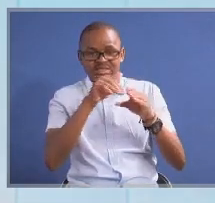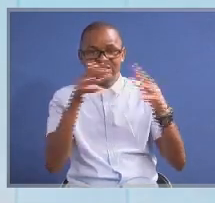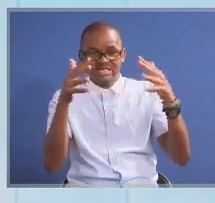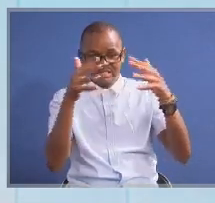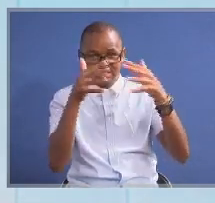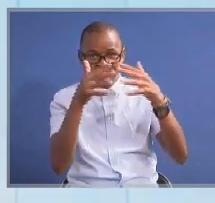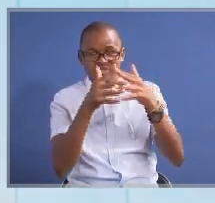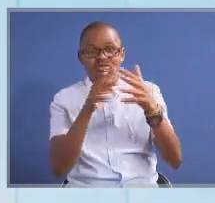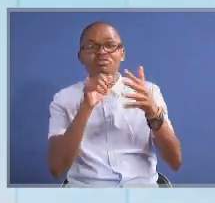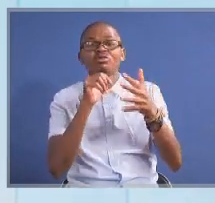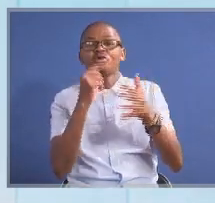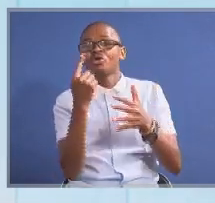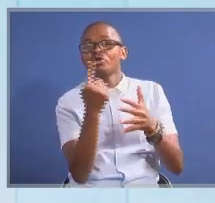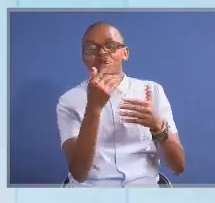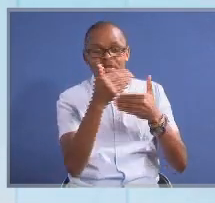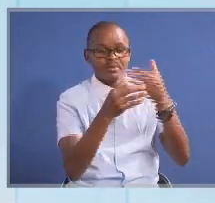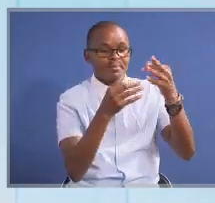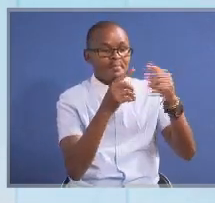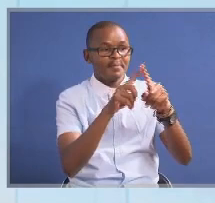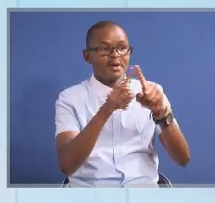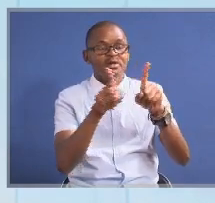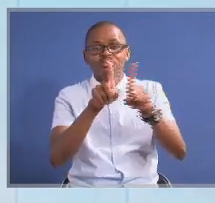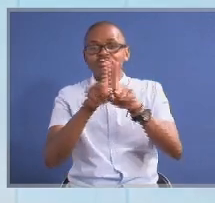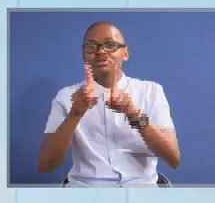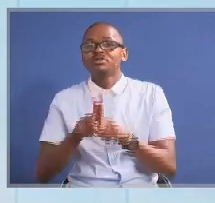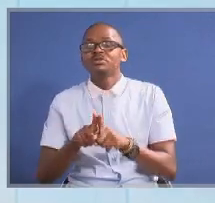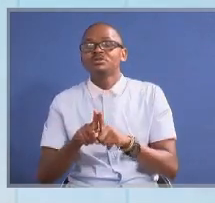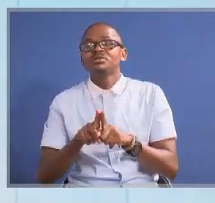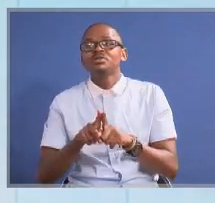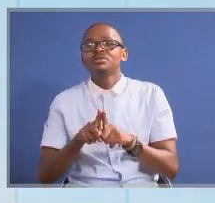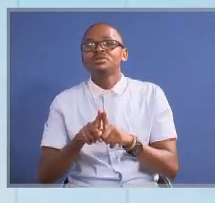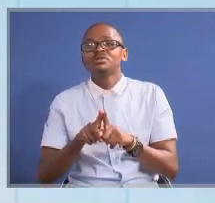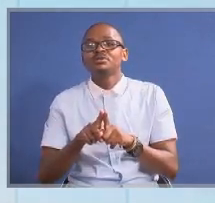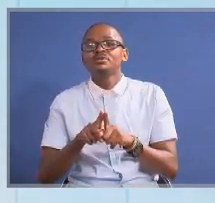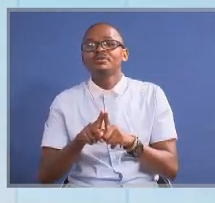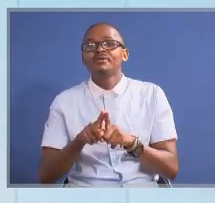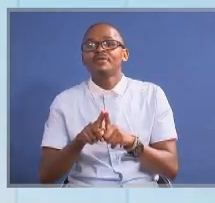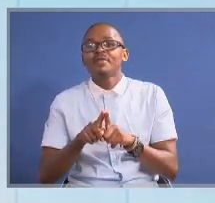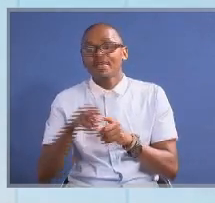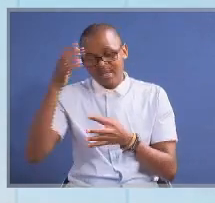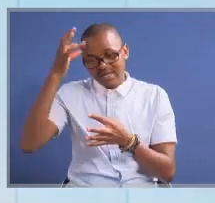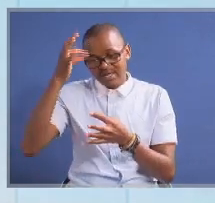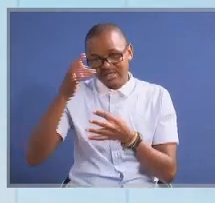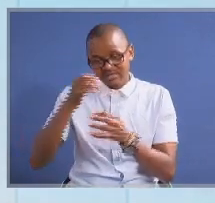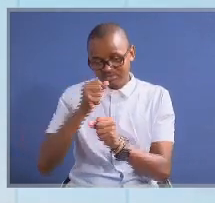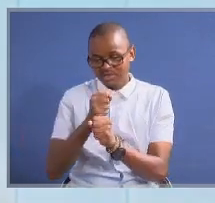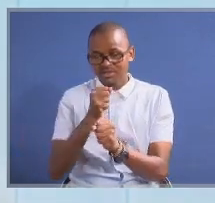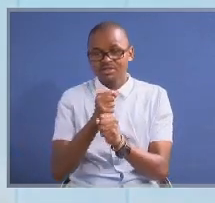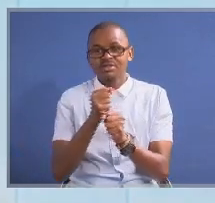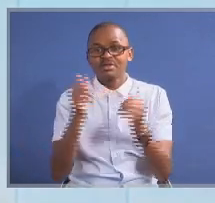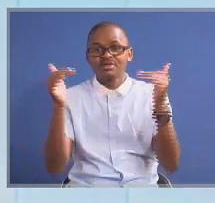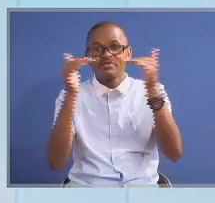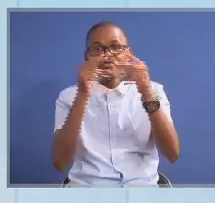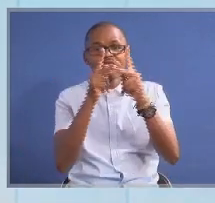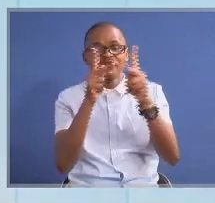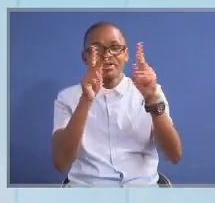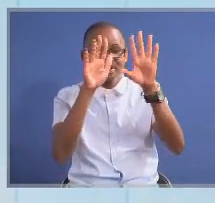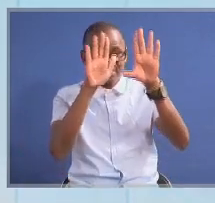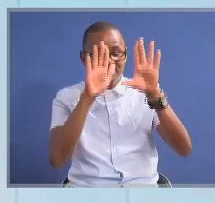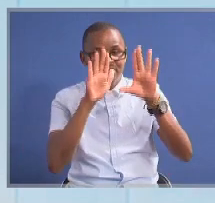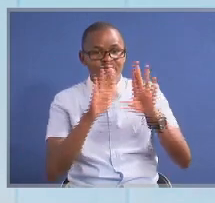engaging them, mm-hmm. not only in the process, but also in the decision-making at some stage, is very